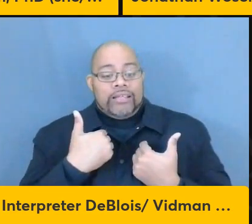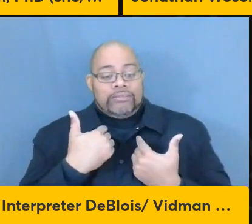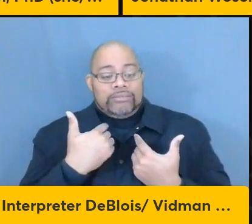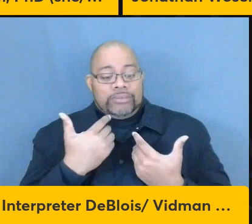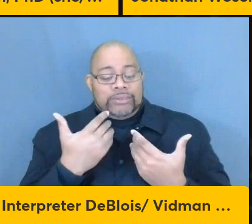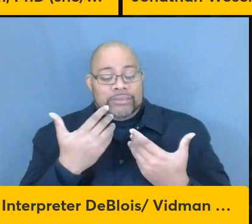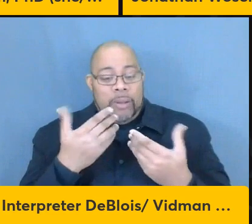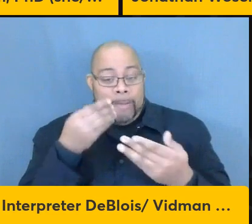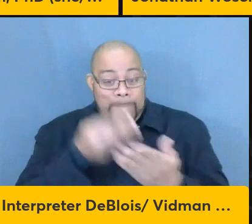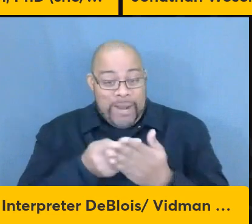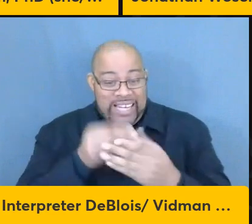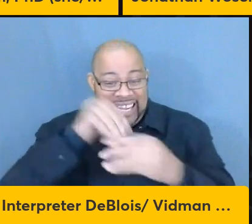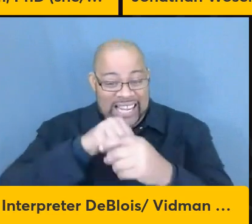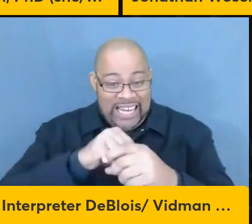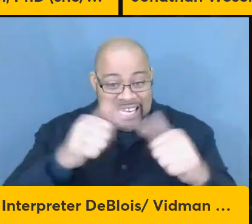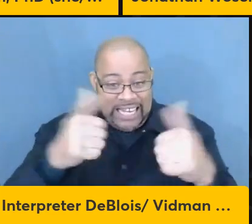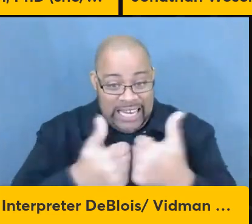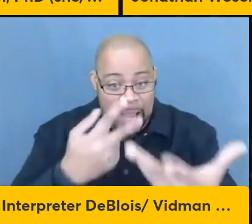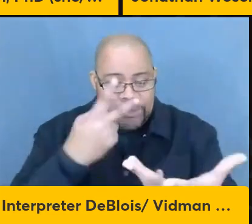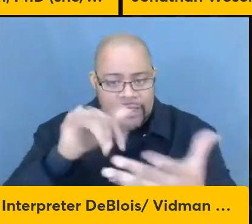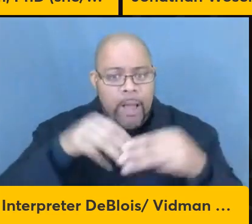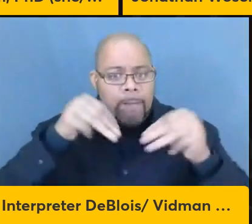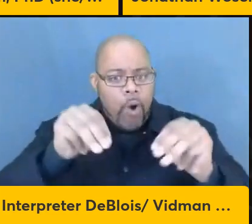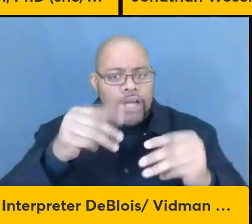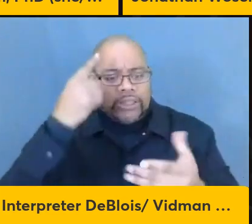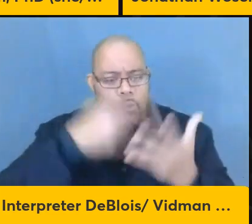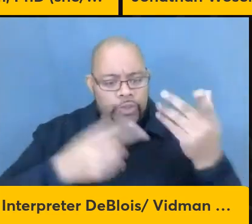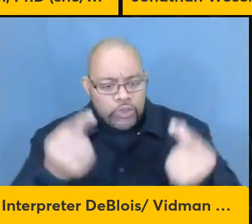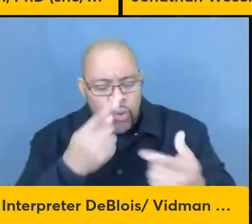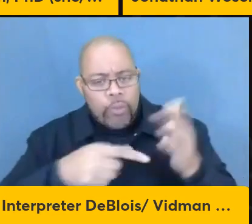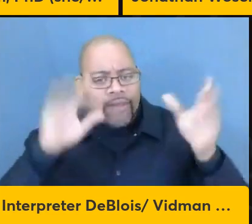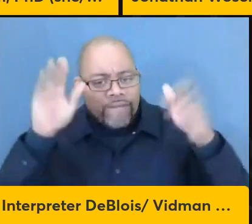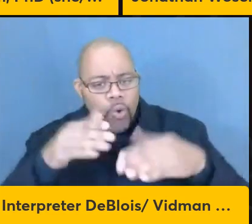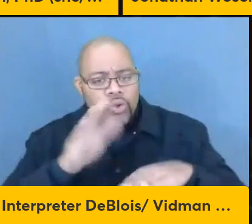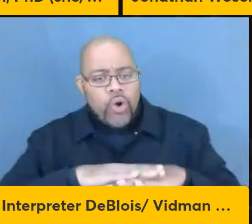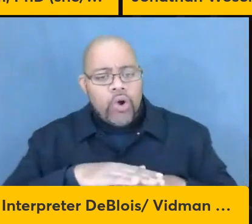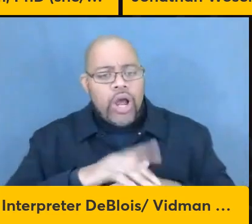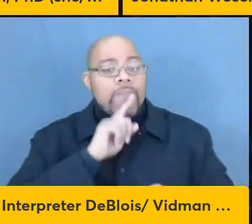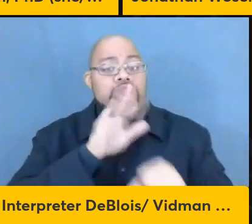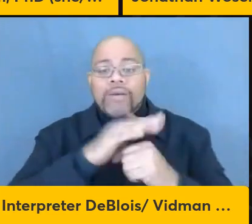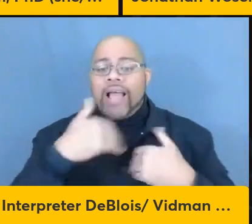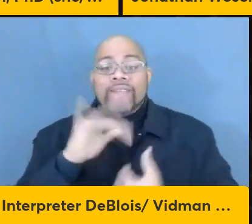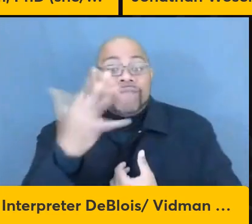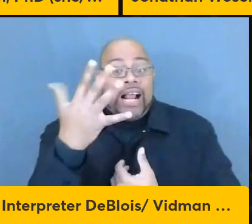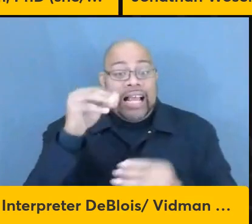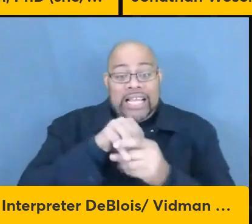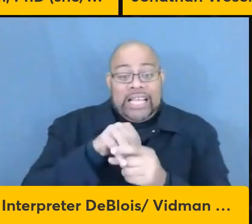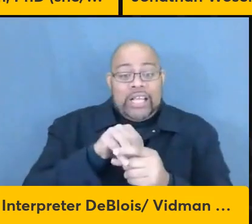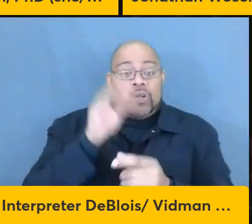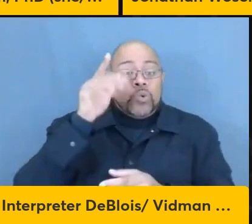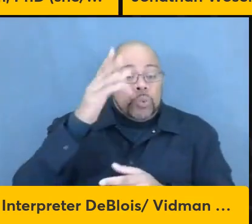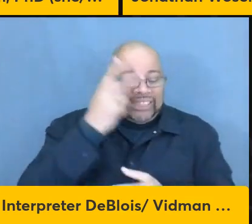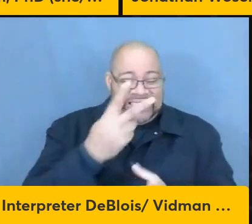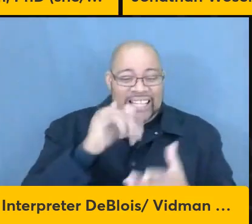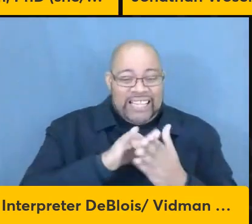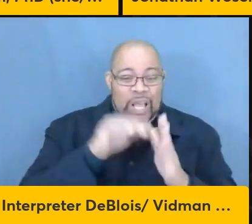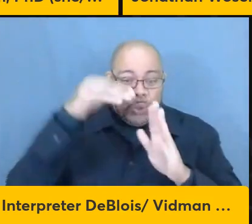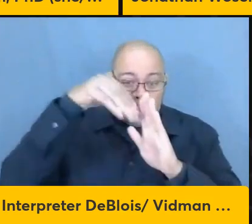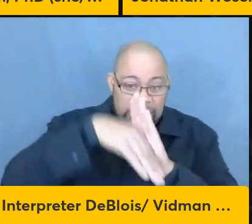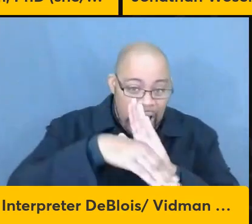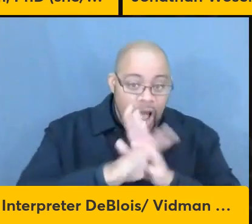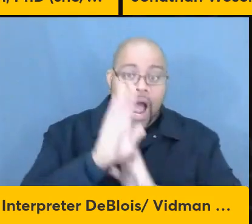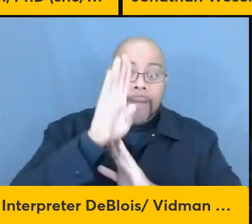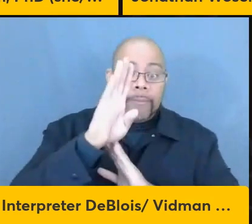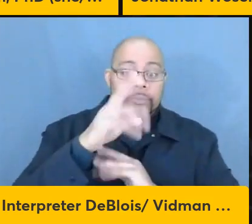you markets, will teach you about what those companies are doing, what they're focused on. I can promise you, just having $5 in it, you'll see it go down, you'll see it go